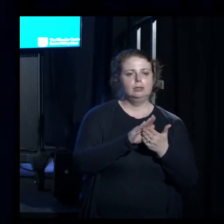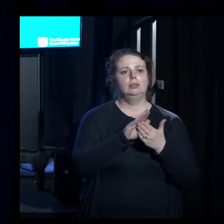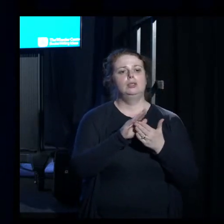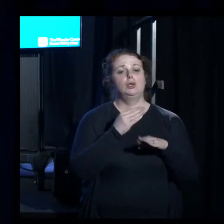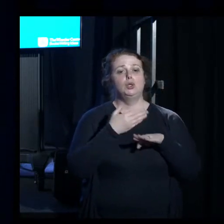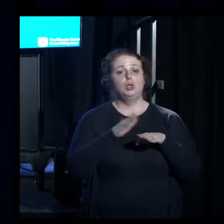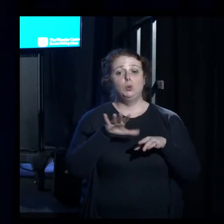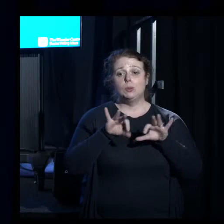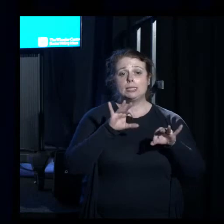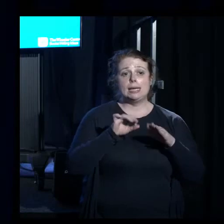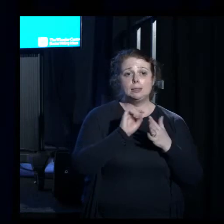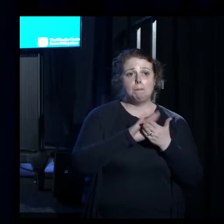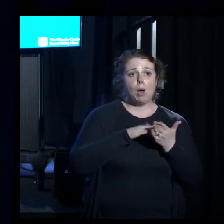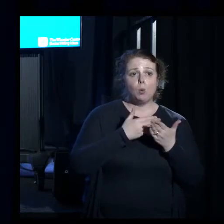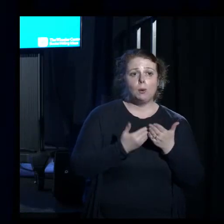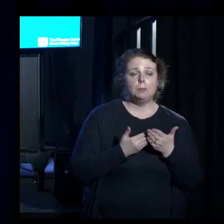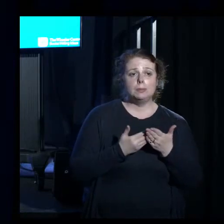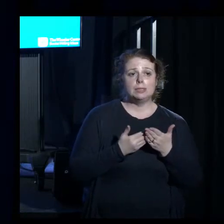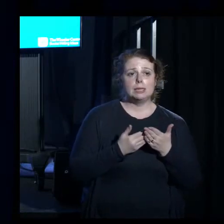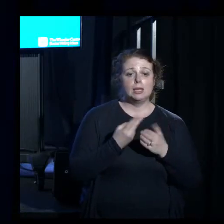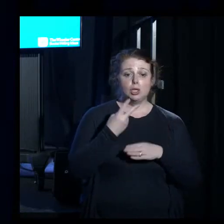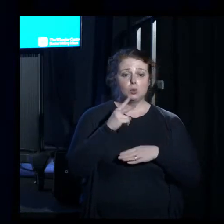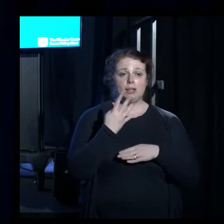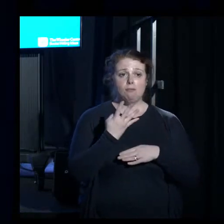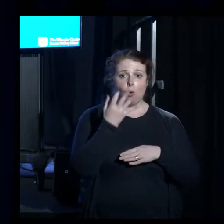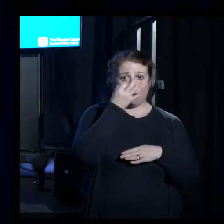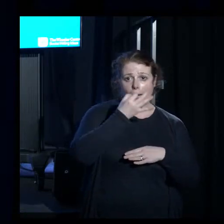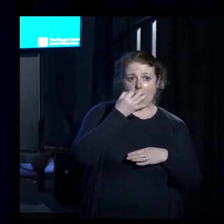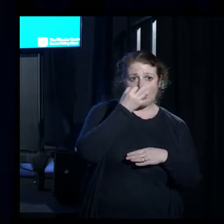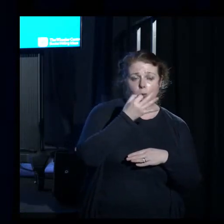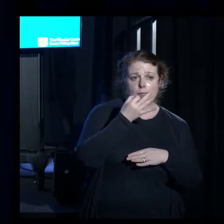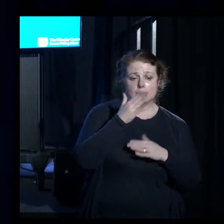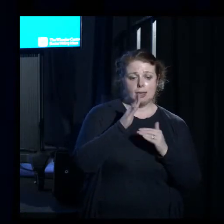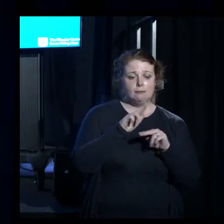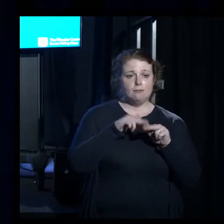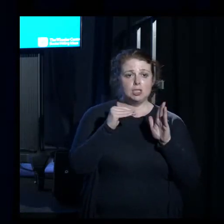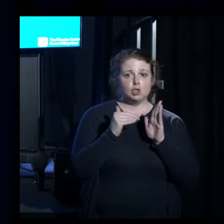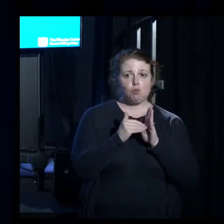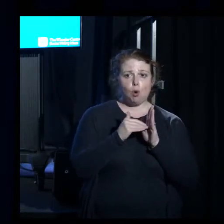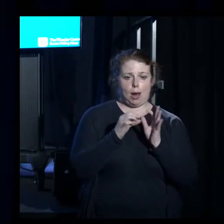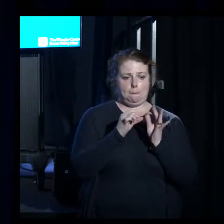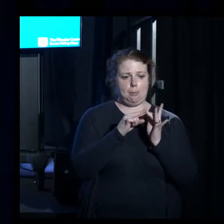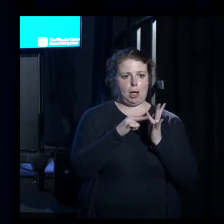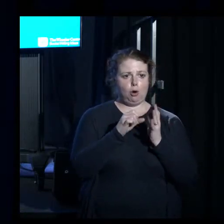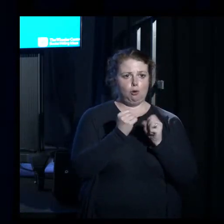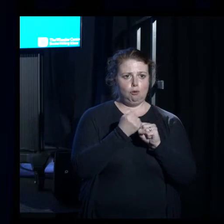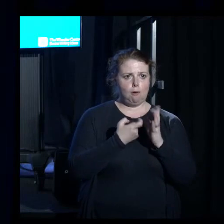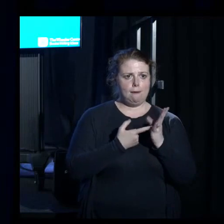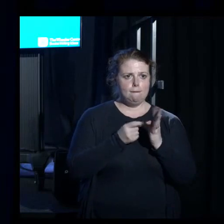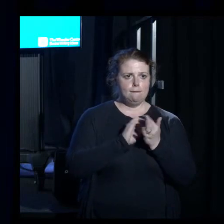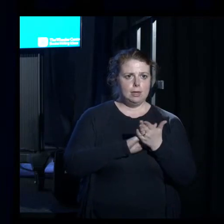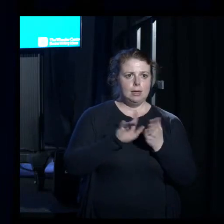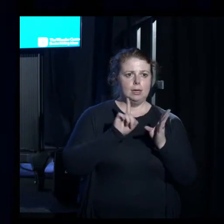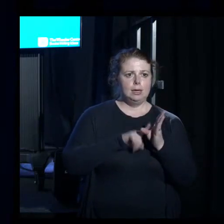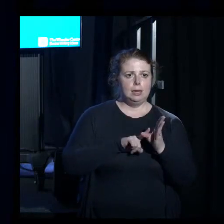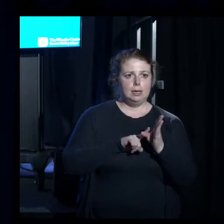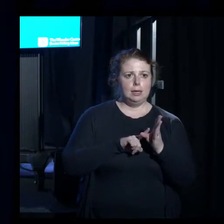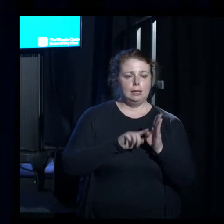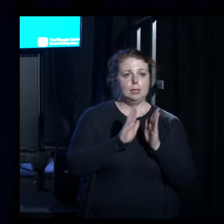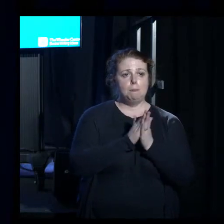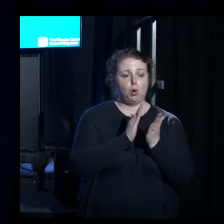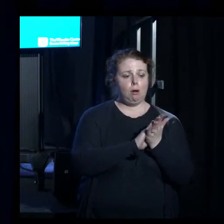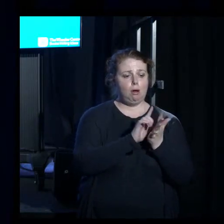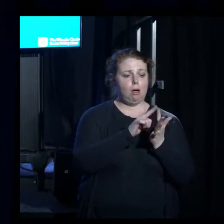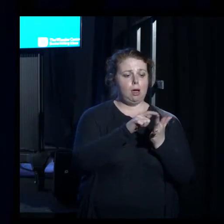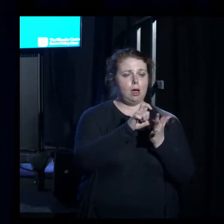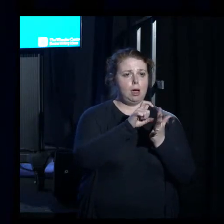Poems, and the 2 epic works, 24 Hours and Fitzroy, the Biography. His book Heidi with Giramondo won the Judith Wright